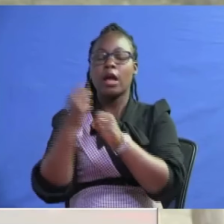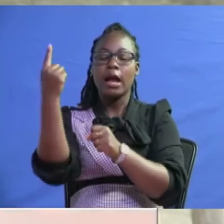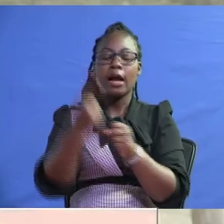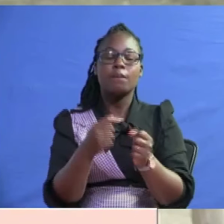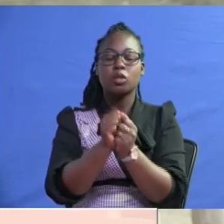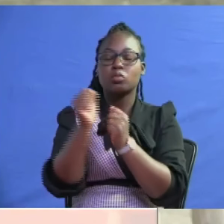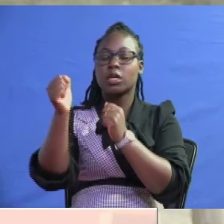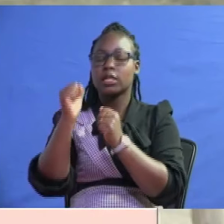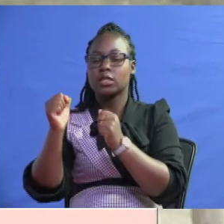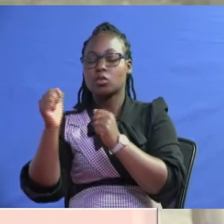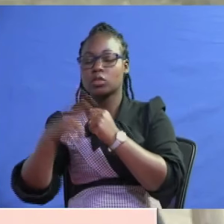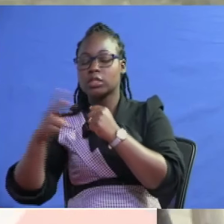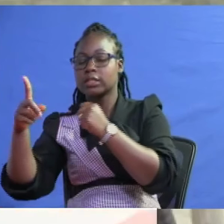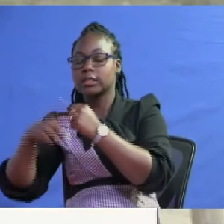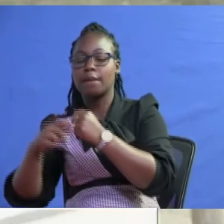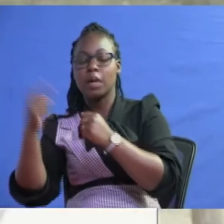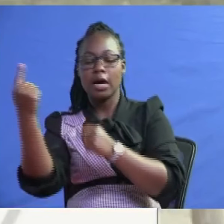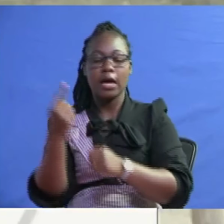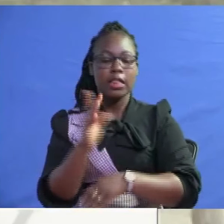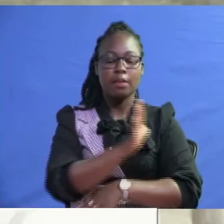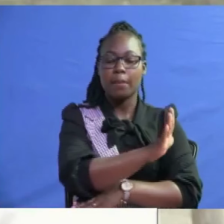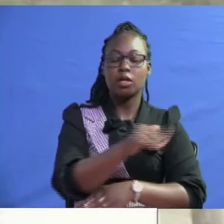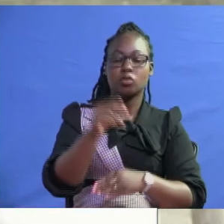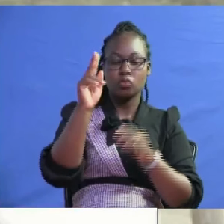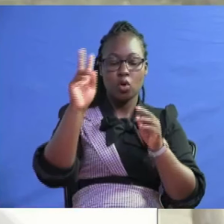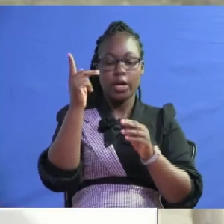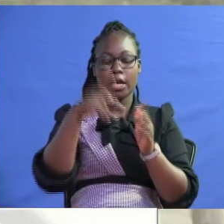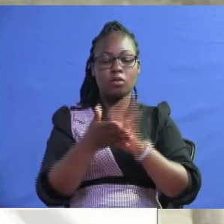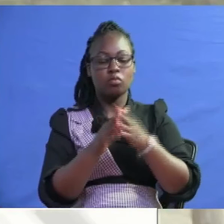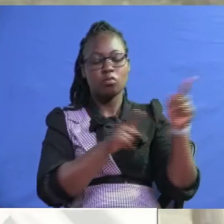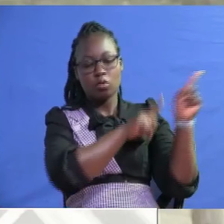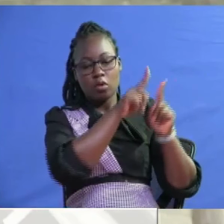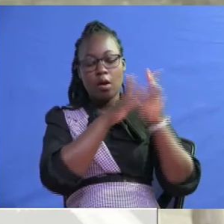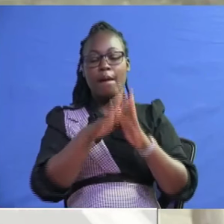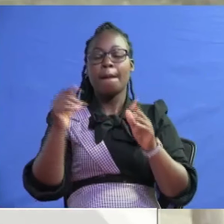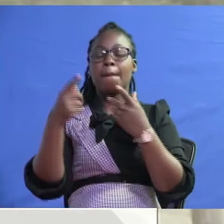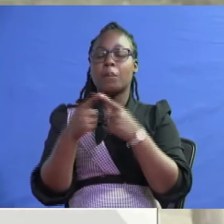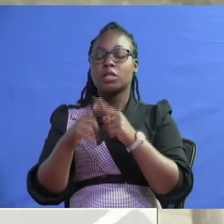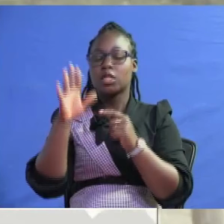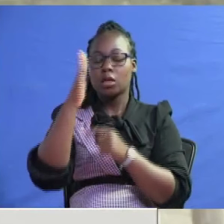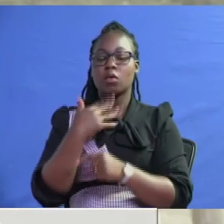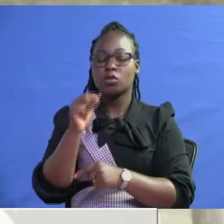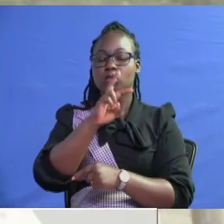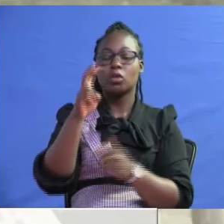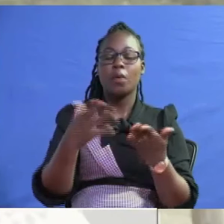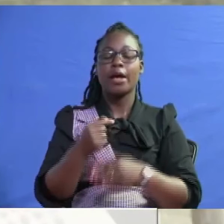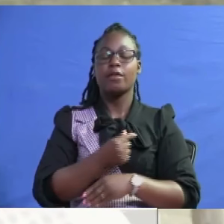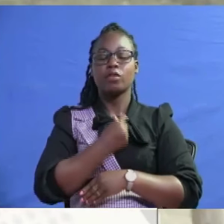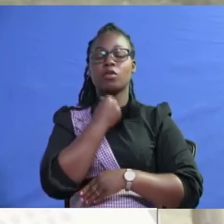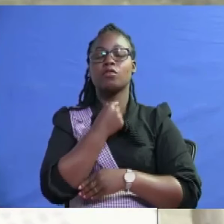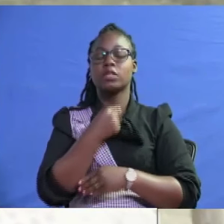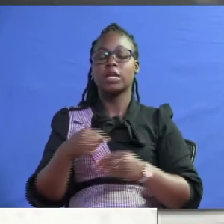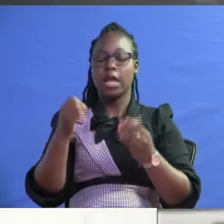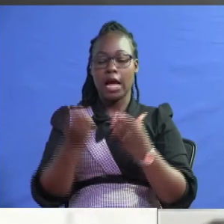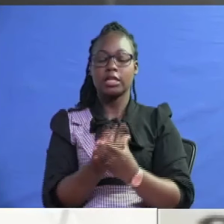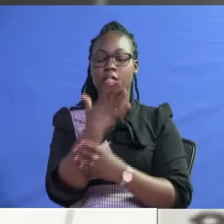6, 7, wengine watarudi Kenya wakiwa kama utalii. Na wanataka kuja kuona pale hawa walitembelea na wakapanda